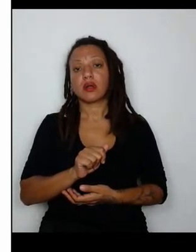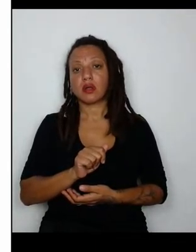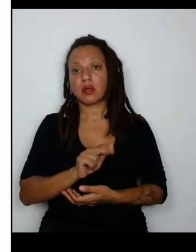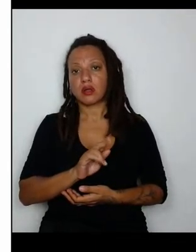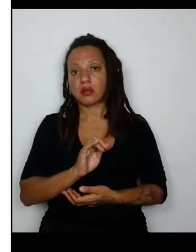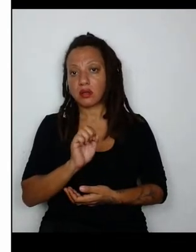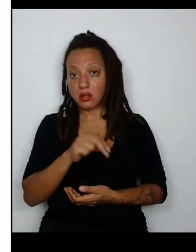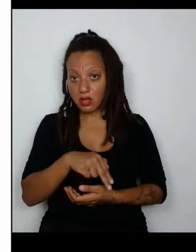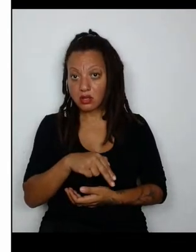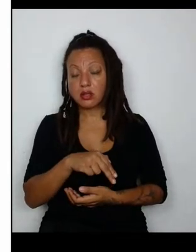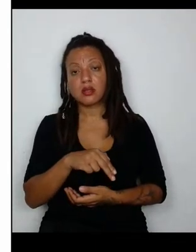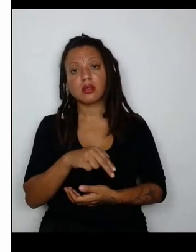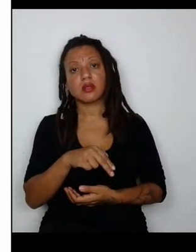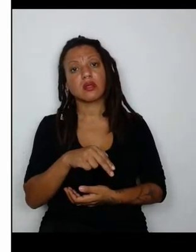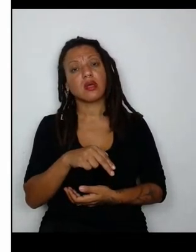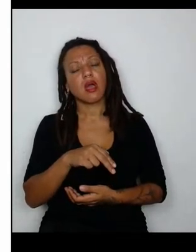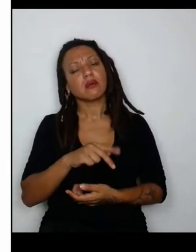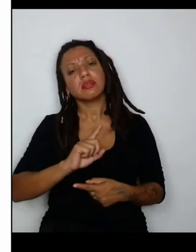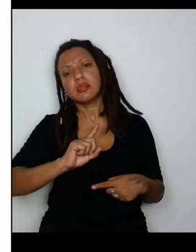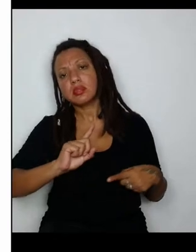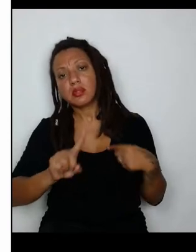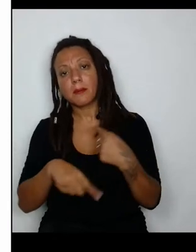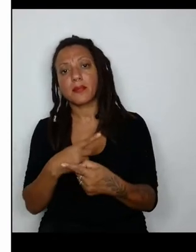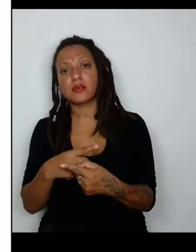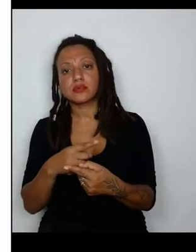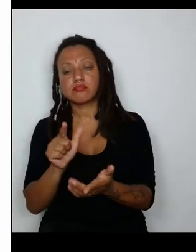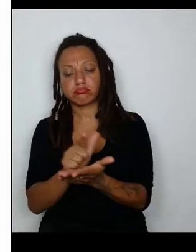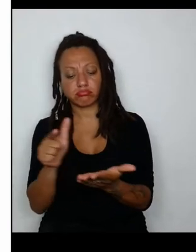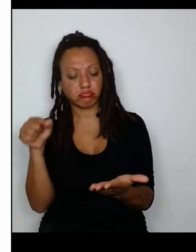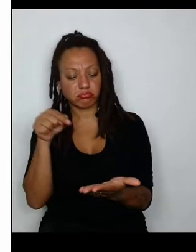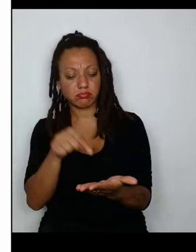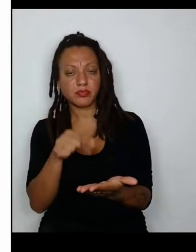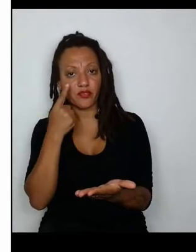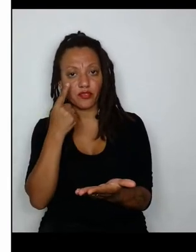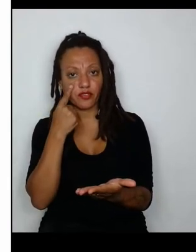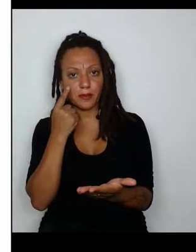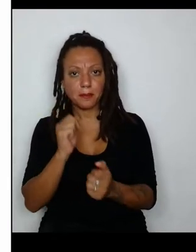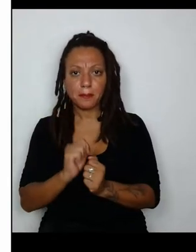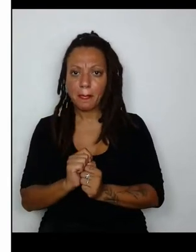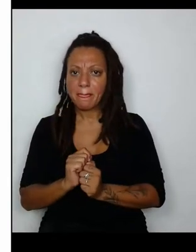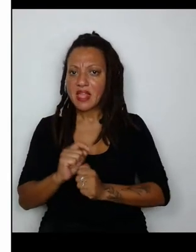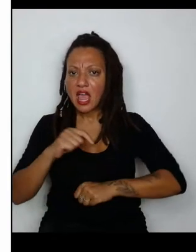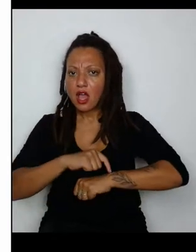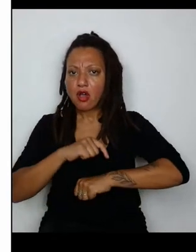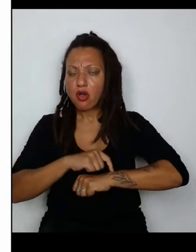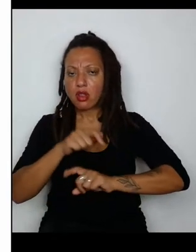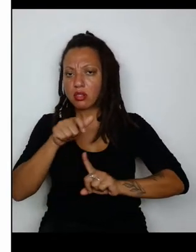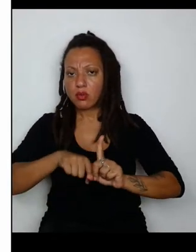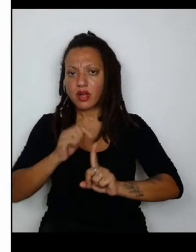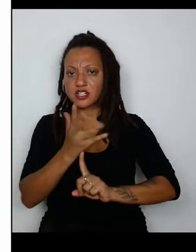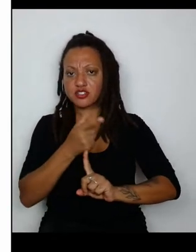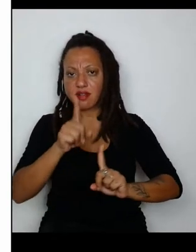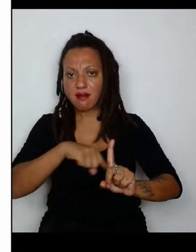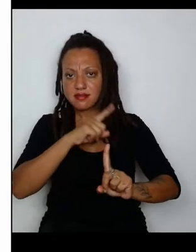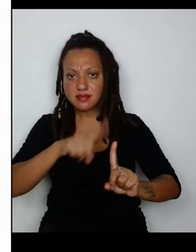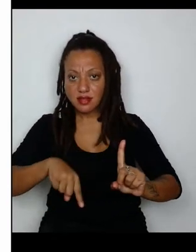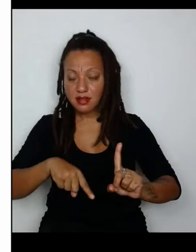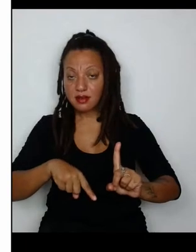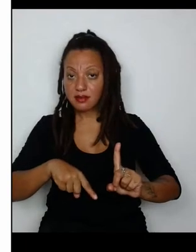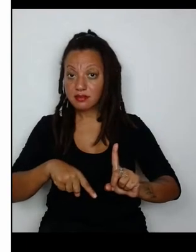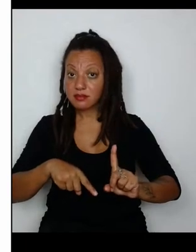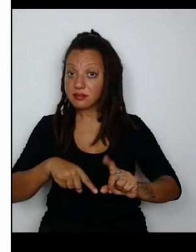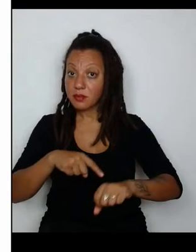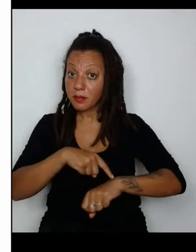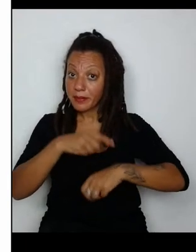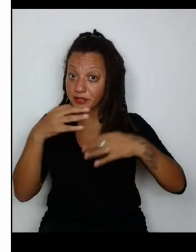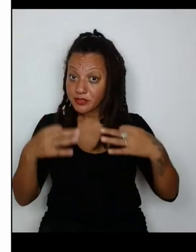time gogan got cancelled although the relationship to my article was certainly arbitrary i was both intrigued and admittedly a